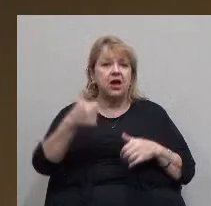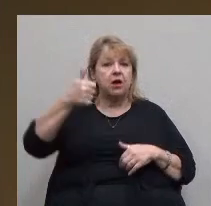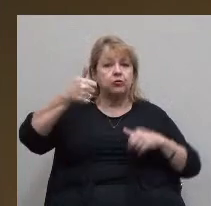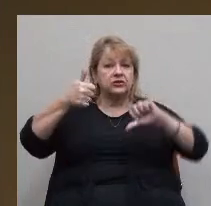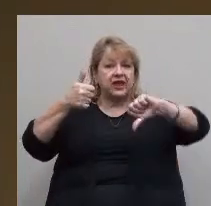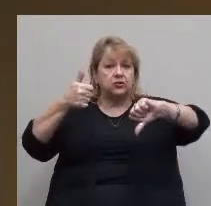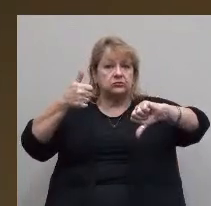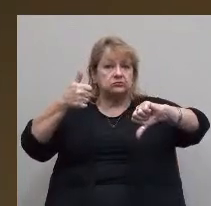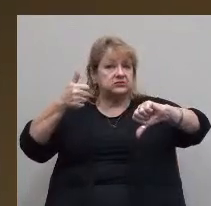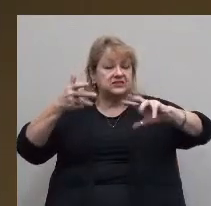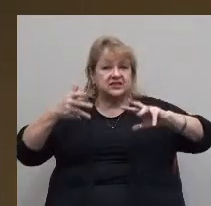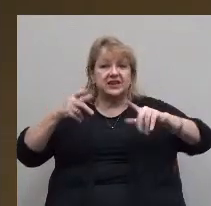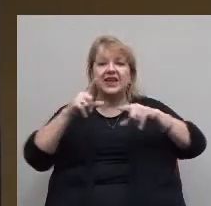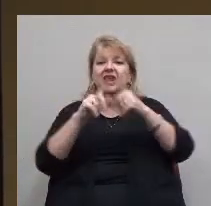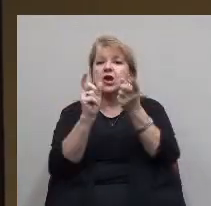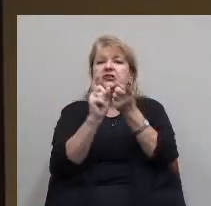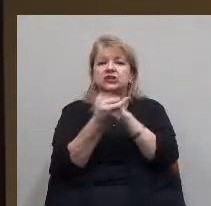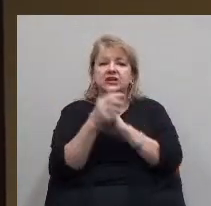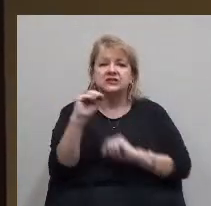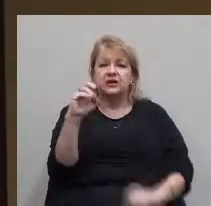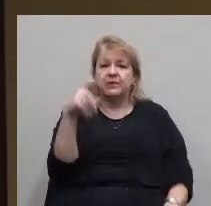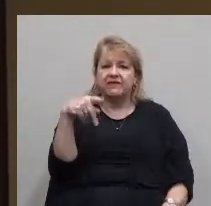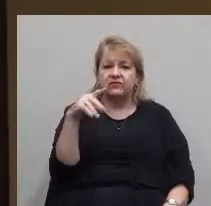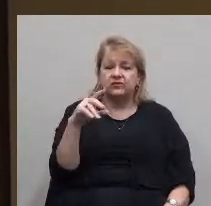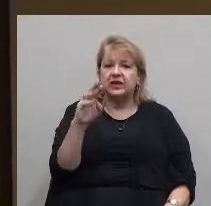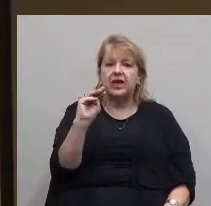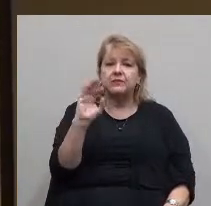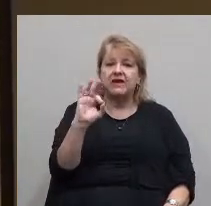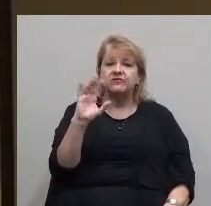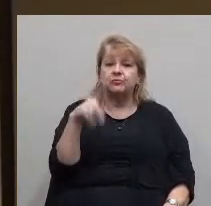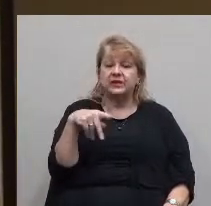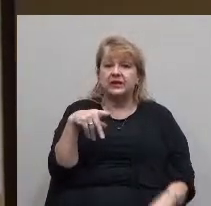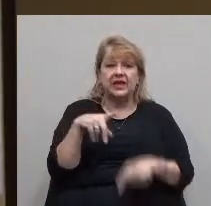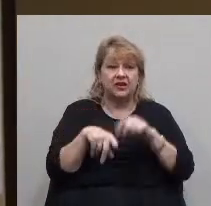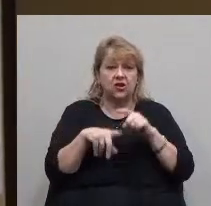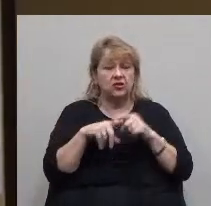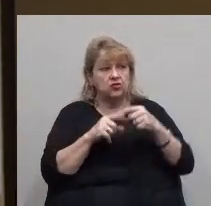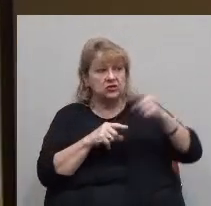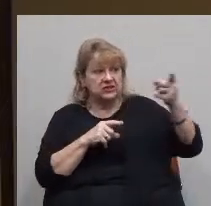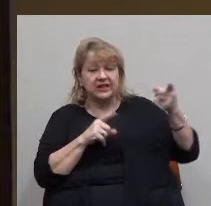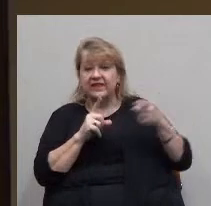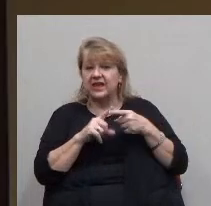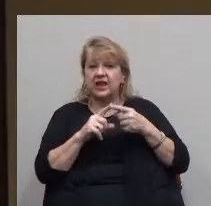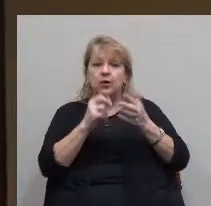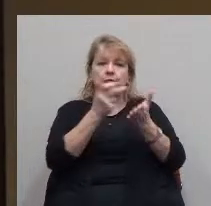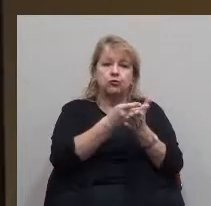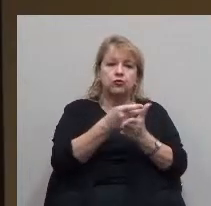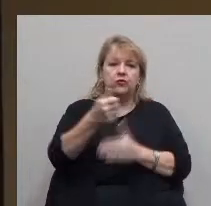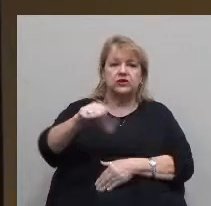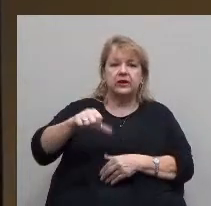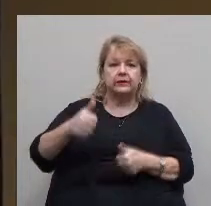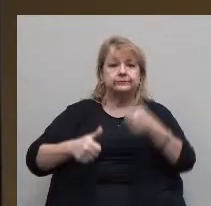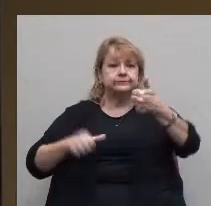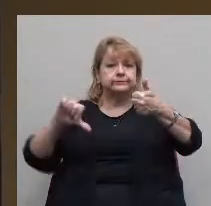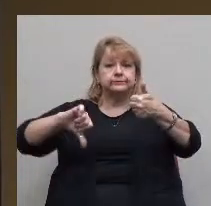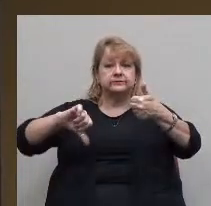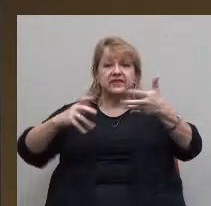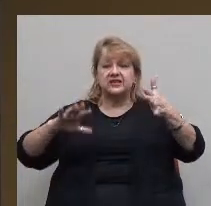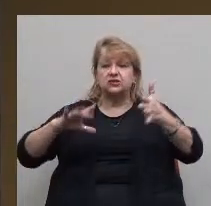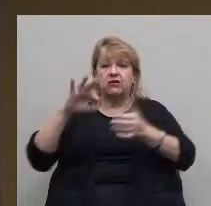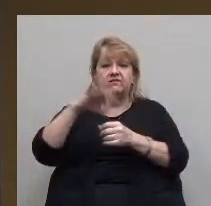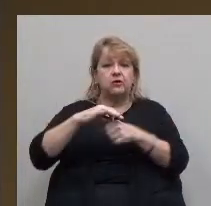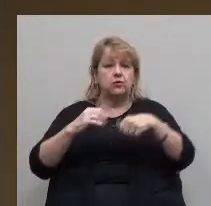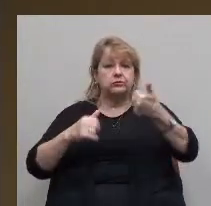vote. They cannot alter the MFP across the street. The only thing they can do is approve it, or they can deny it and send it